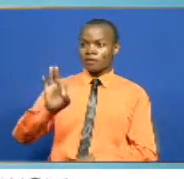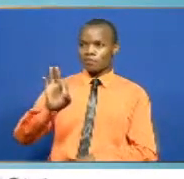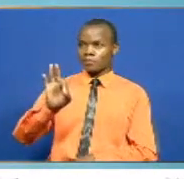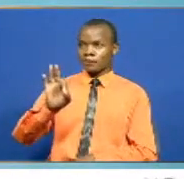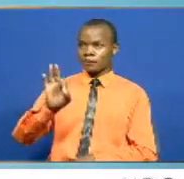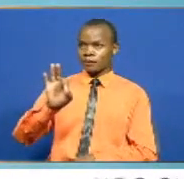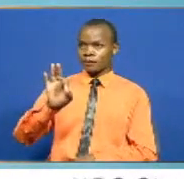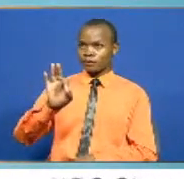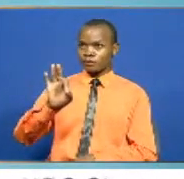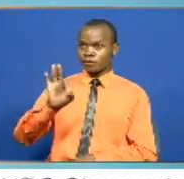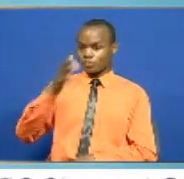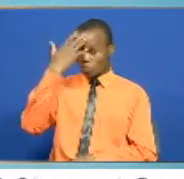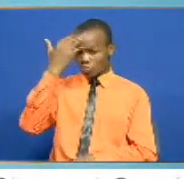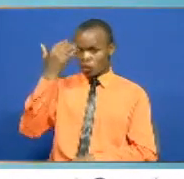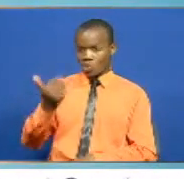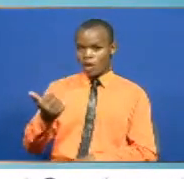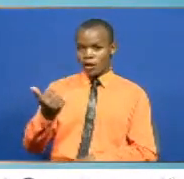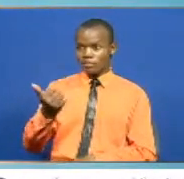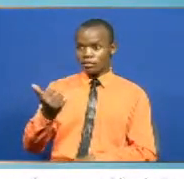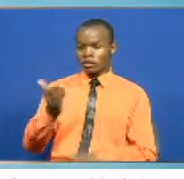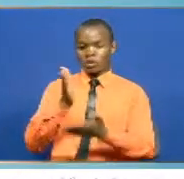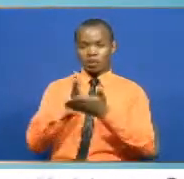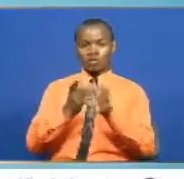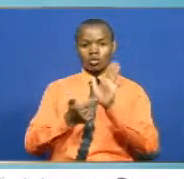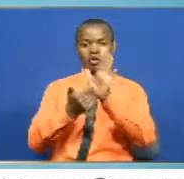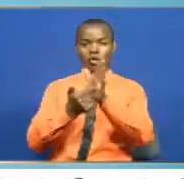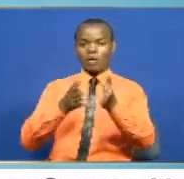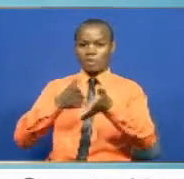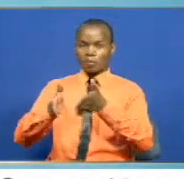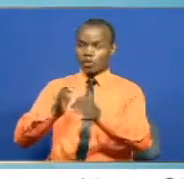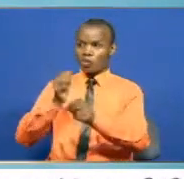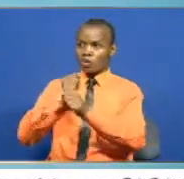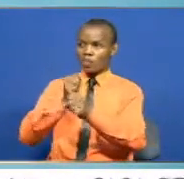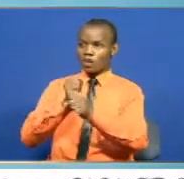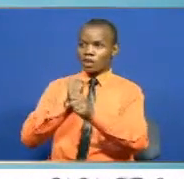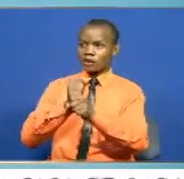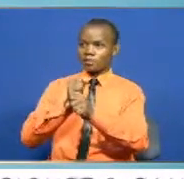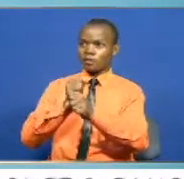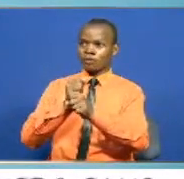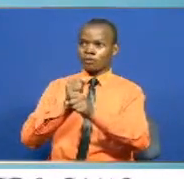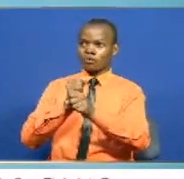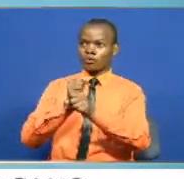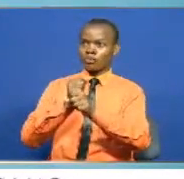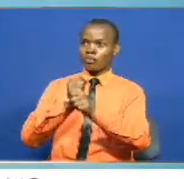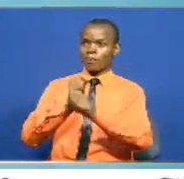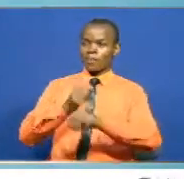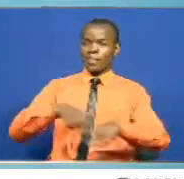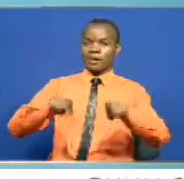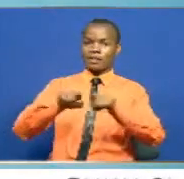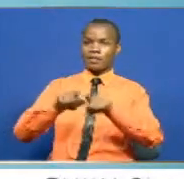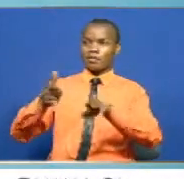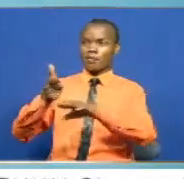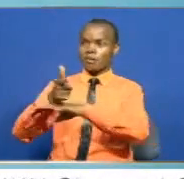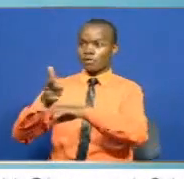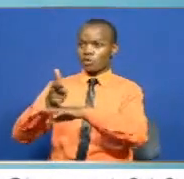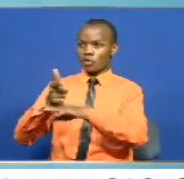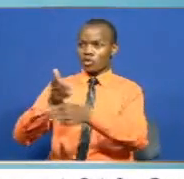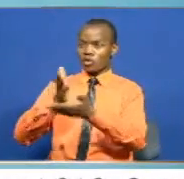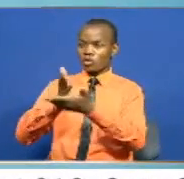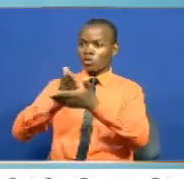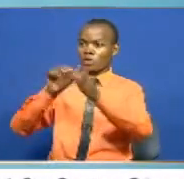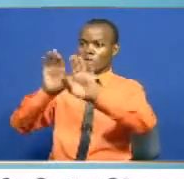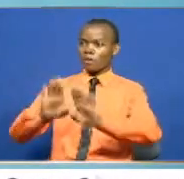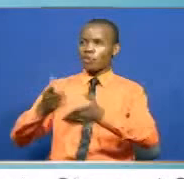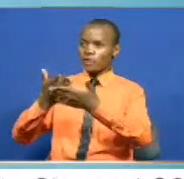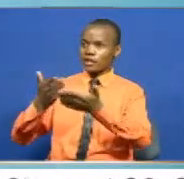us such an amazing opportunity to work with her. And so this video analytics is a very important part